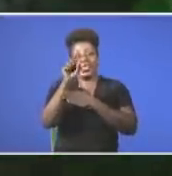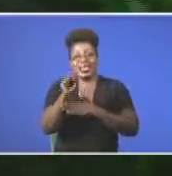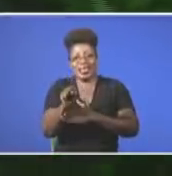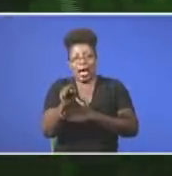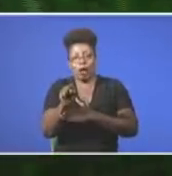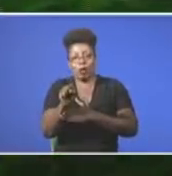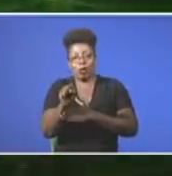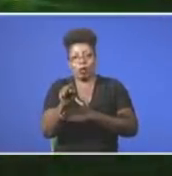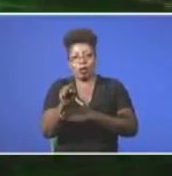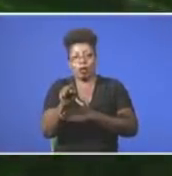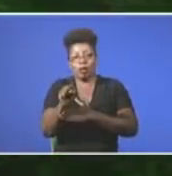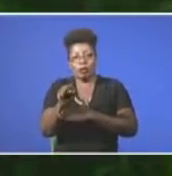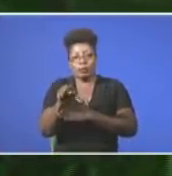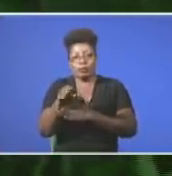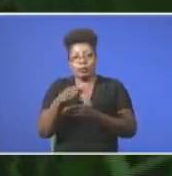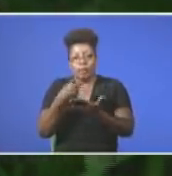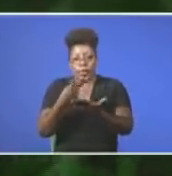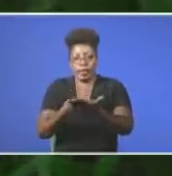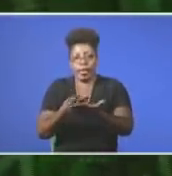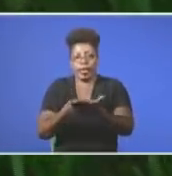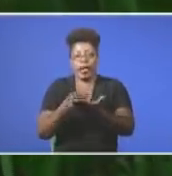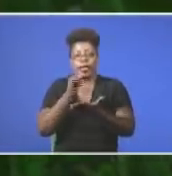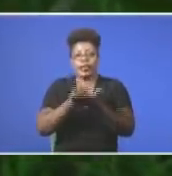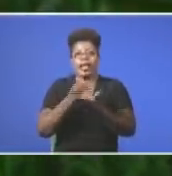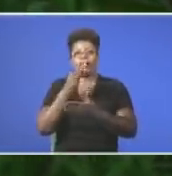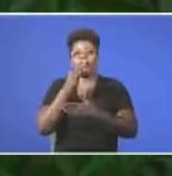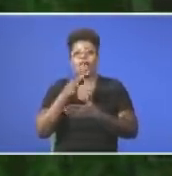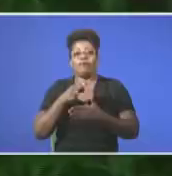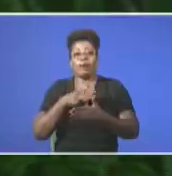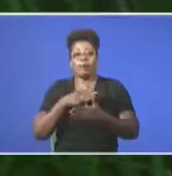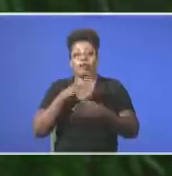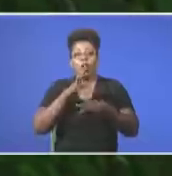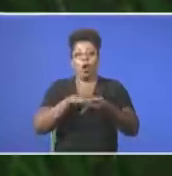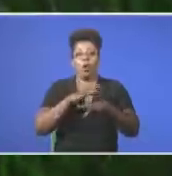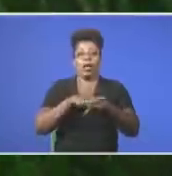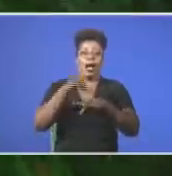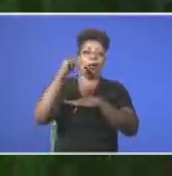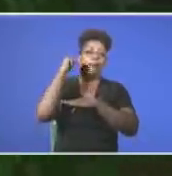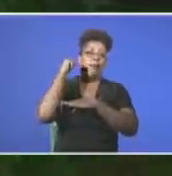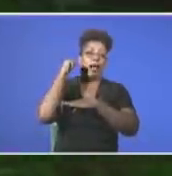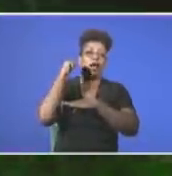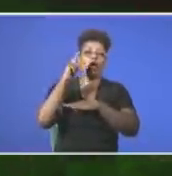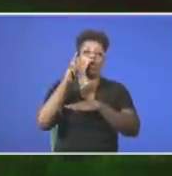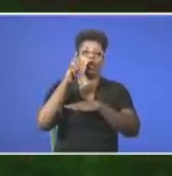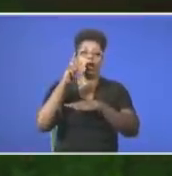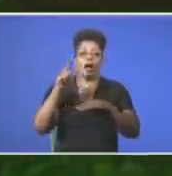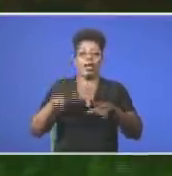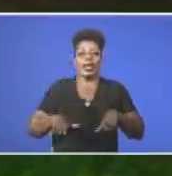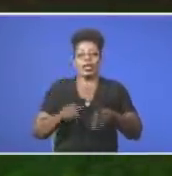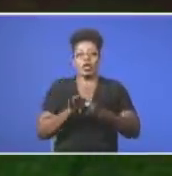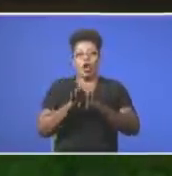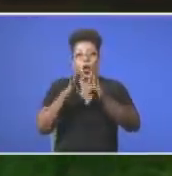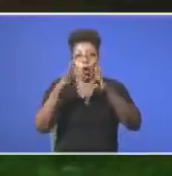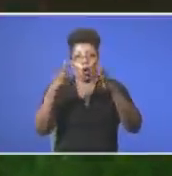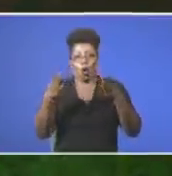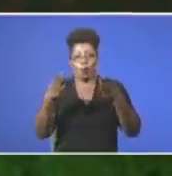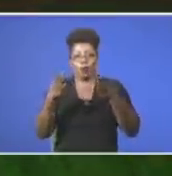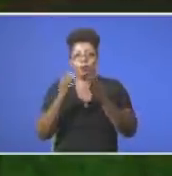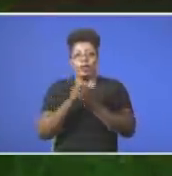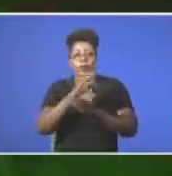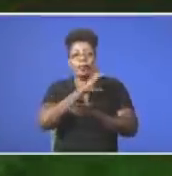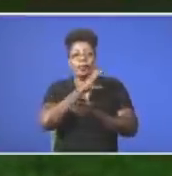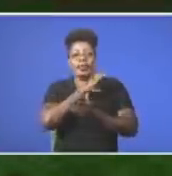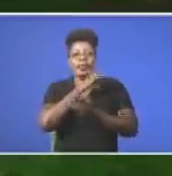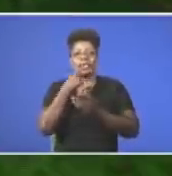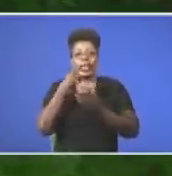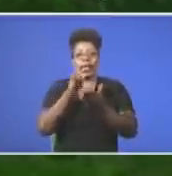in a north-south position, and the female is on her back with her legs open. Now, officers from the scenes of